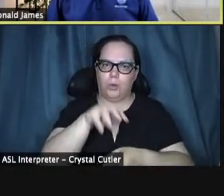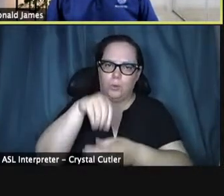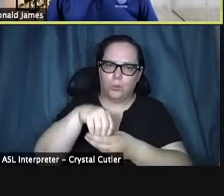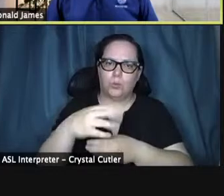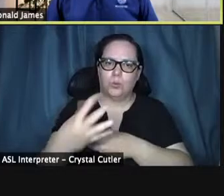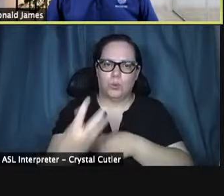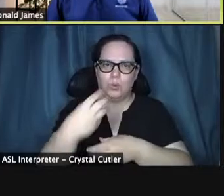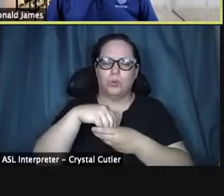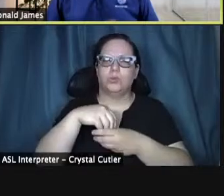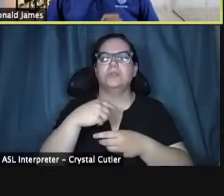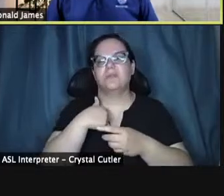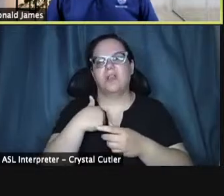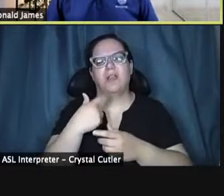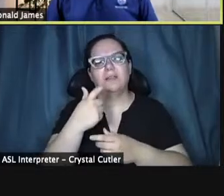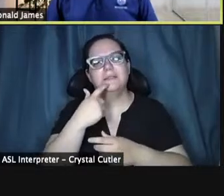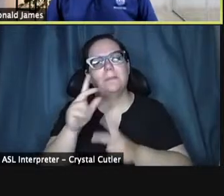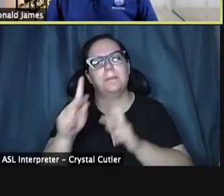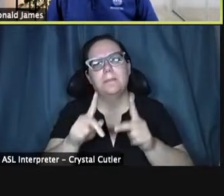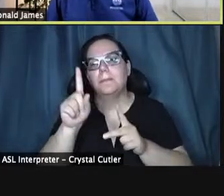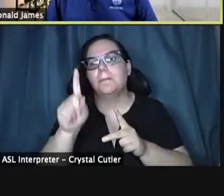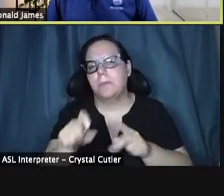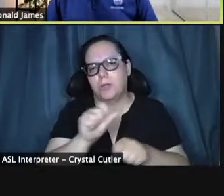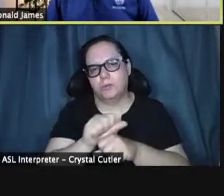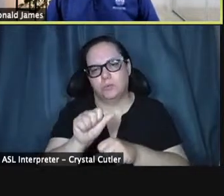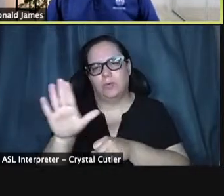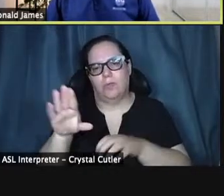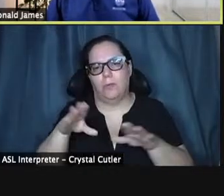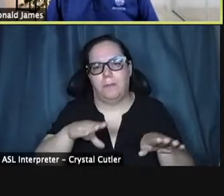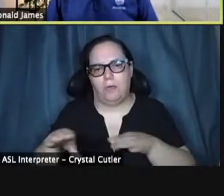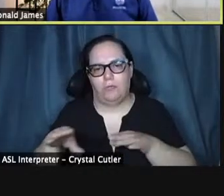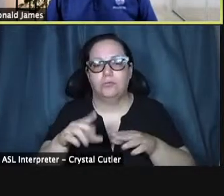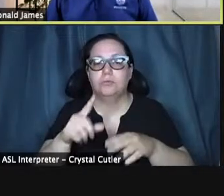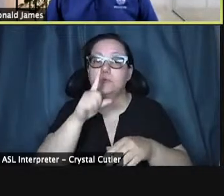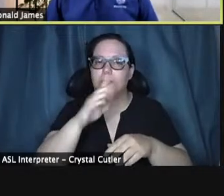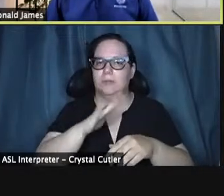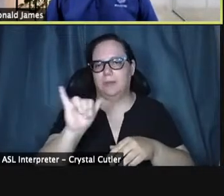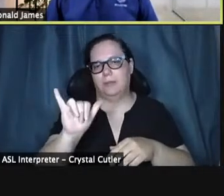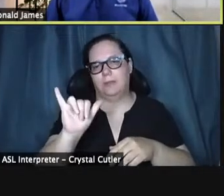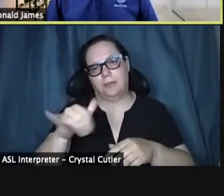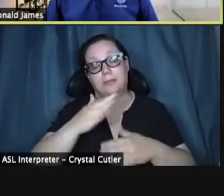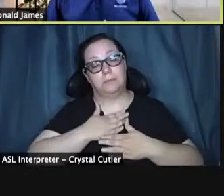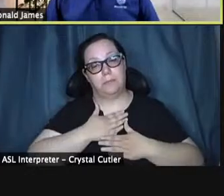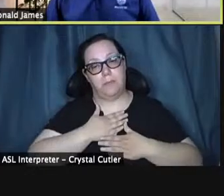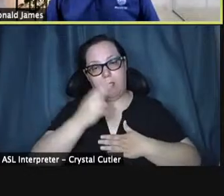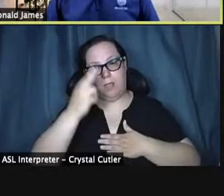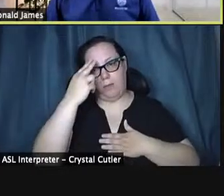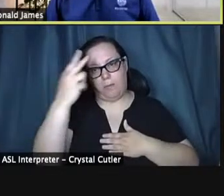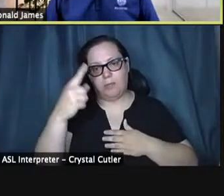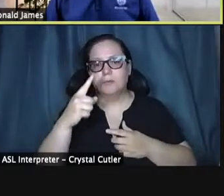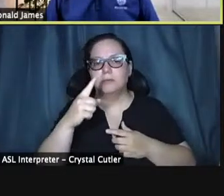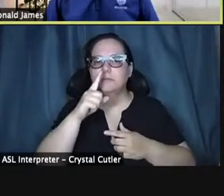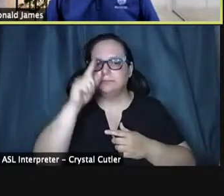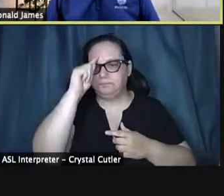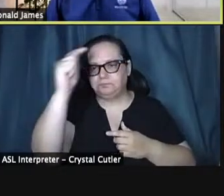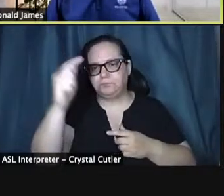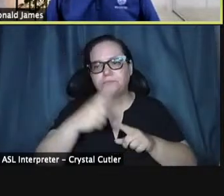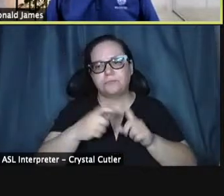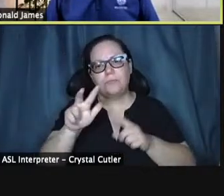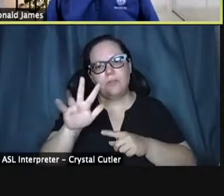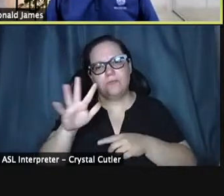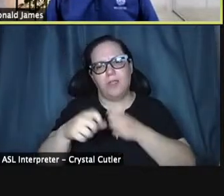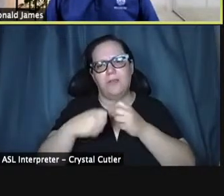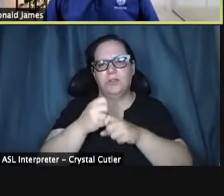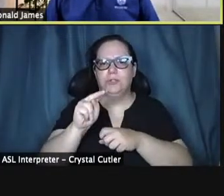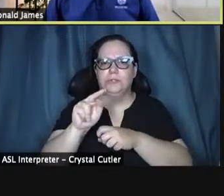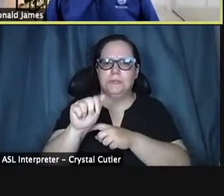must work on their manners. This is my hypothesis. And this hypothesis comes from my 35 years at NASA, all the